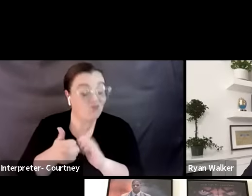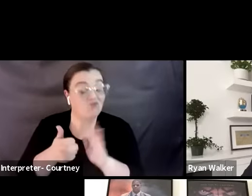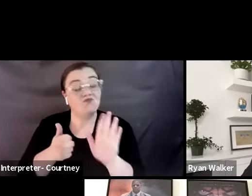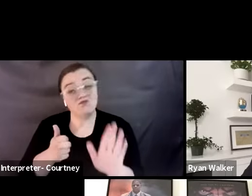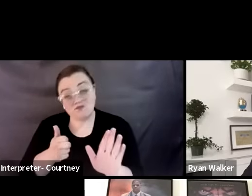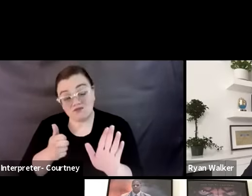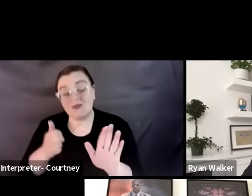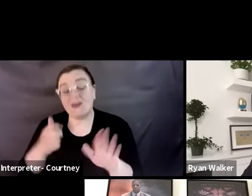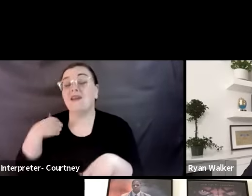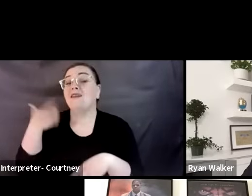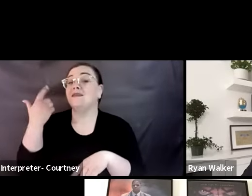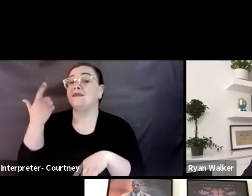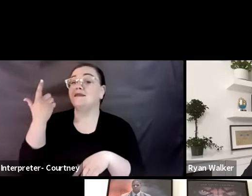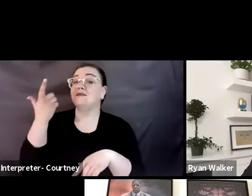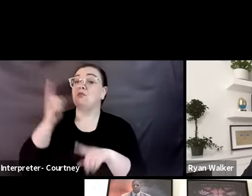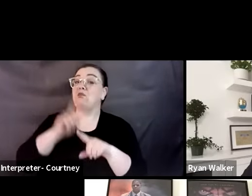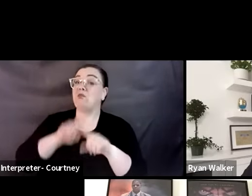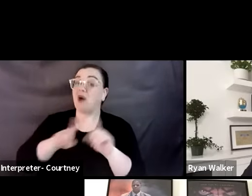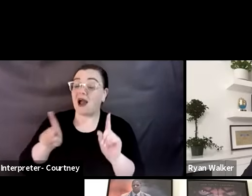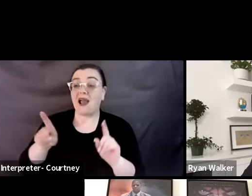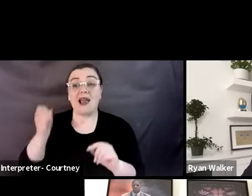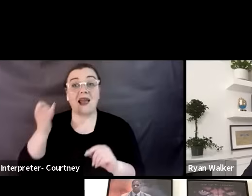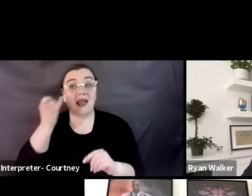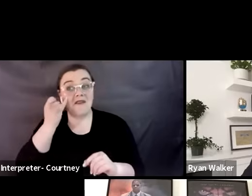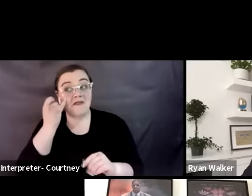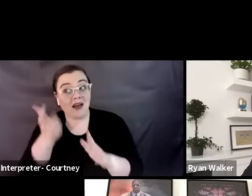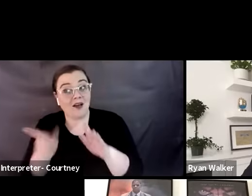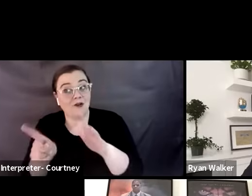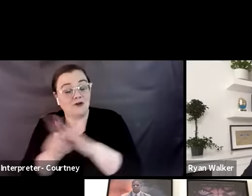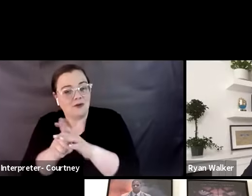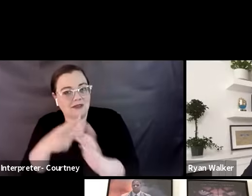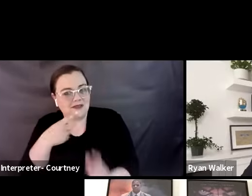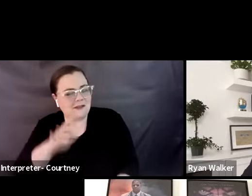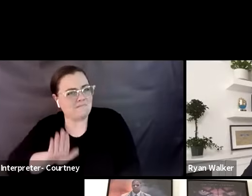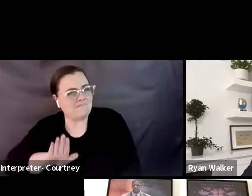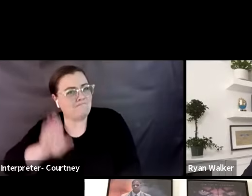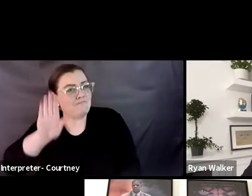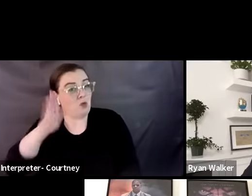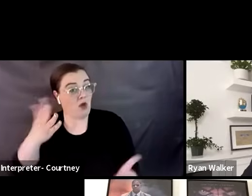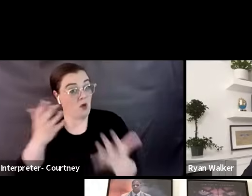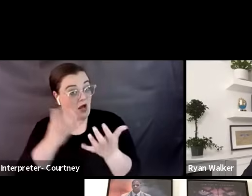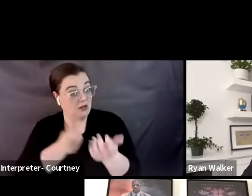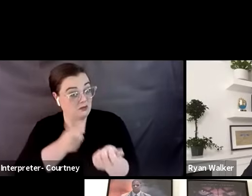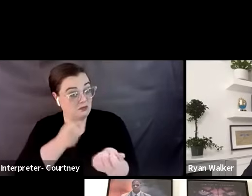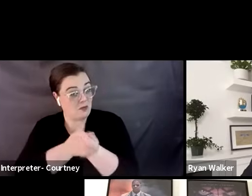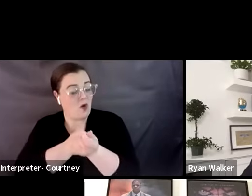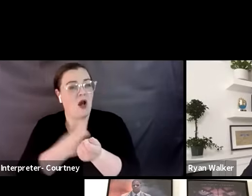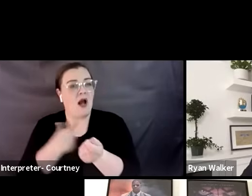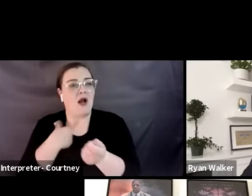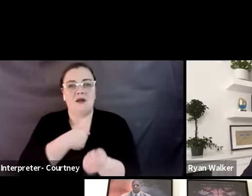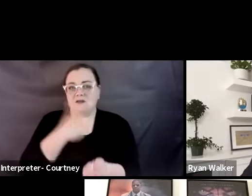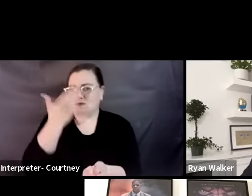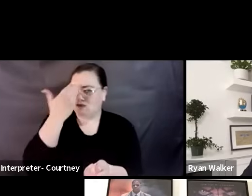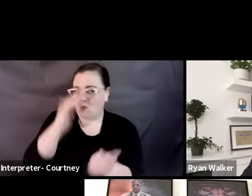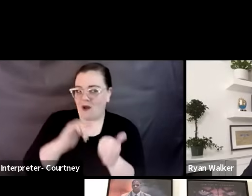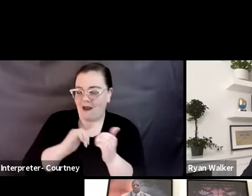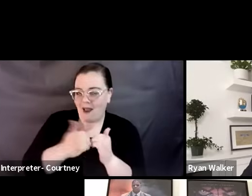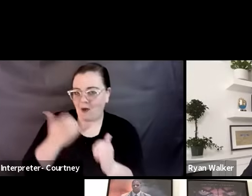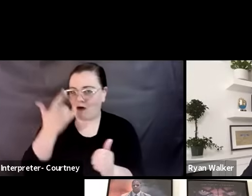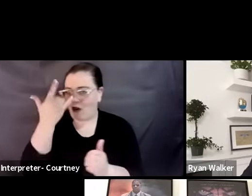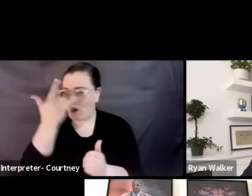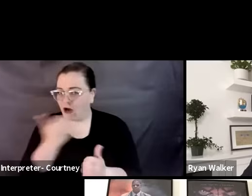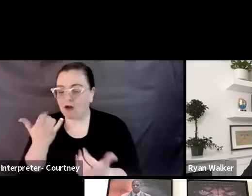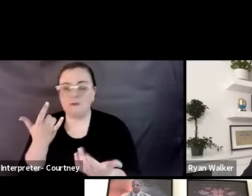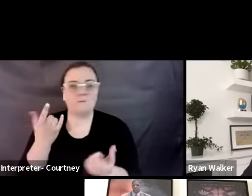same time, they pop up and they raise their hand and say, we want your support. We don't know how it's going to look, but if we start talking